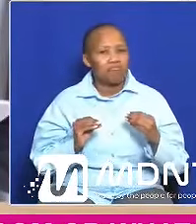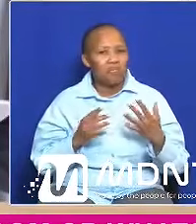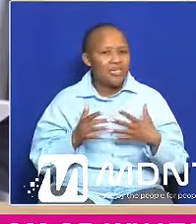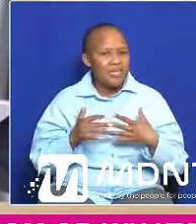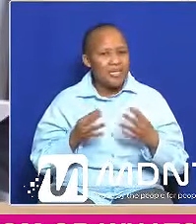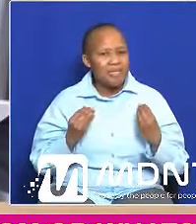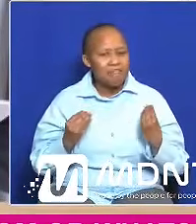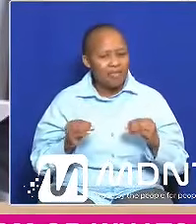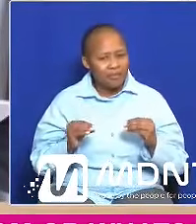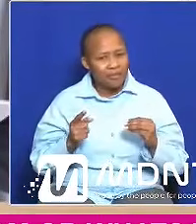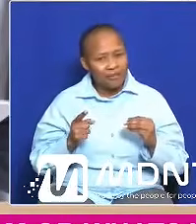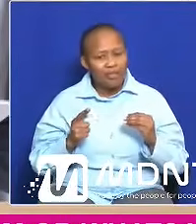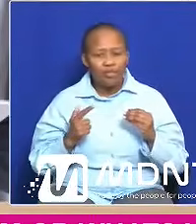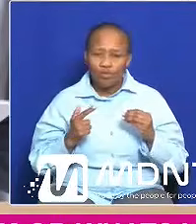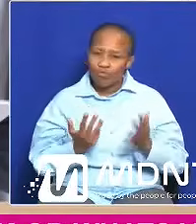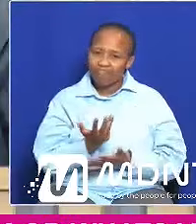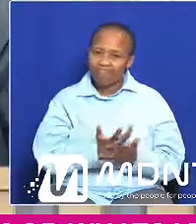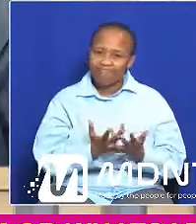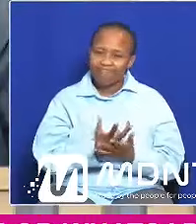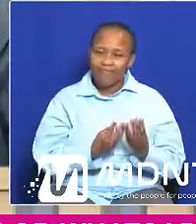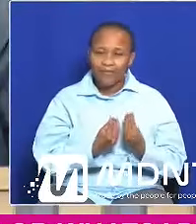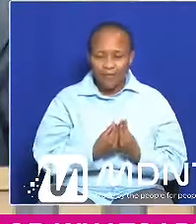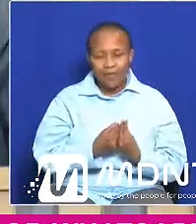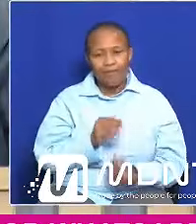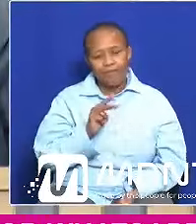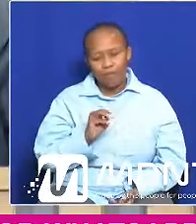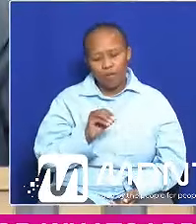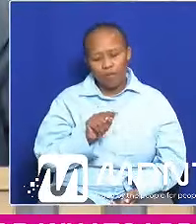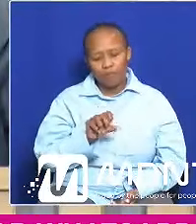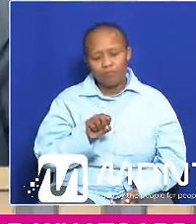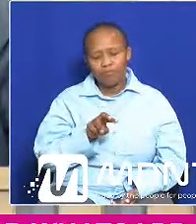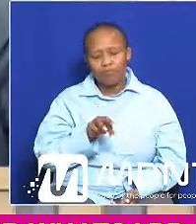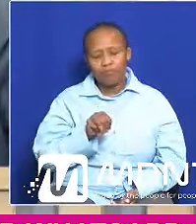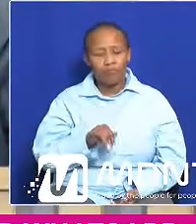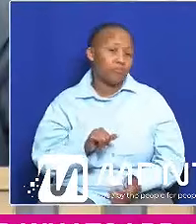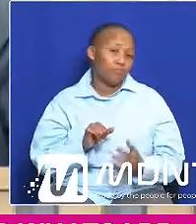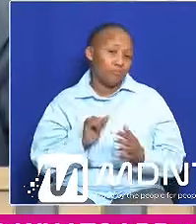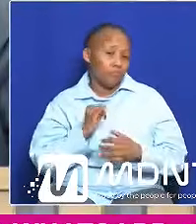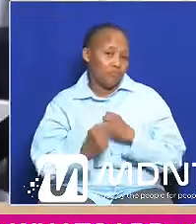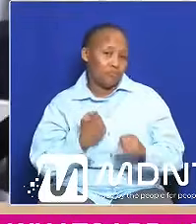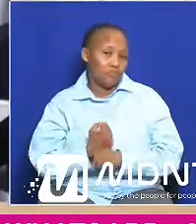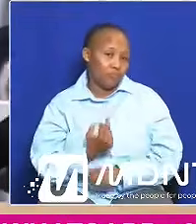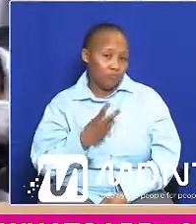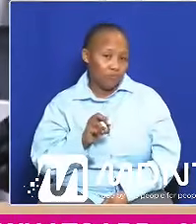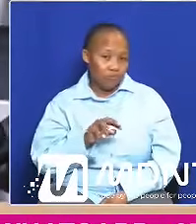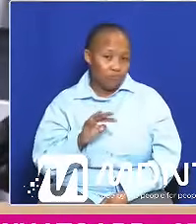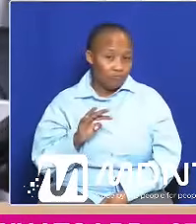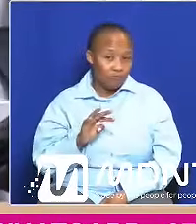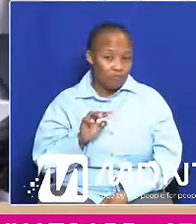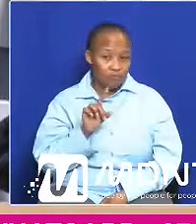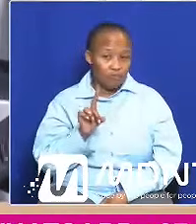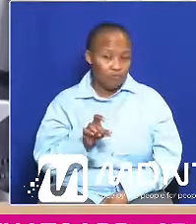Mr. Mutsumi in December 24? Not that I can think of. Okay. So then if we go to page